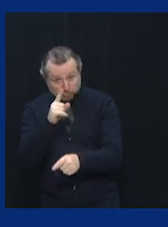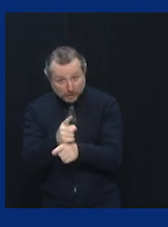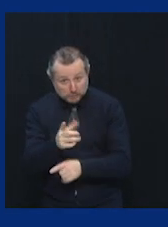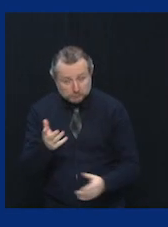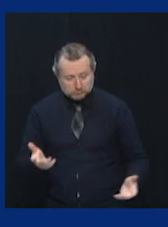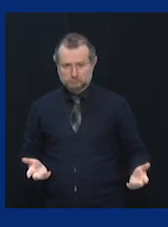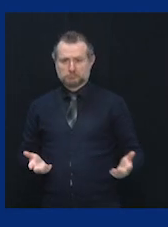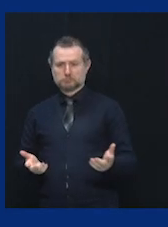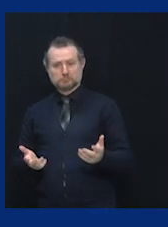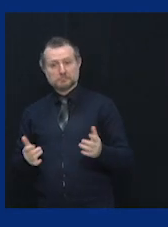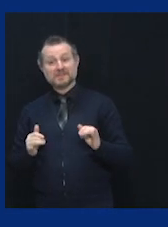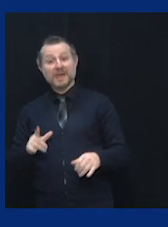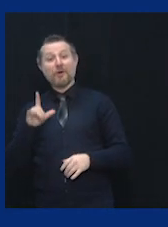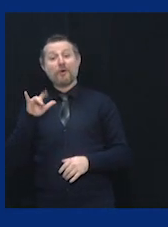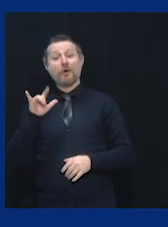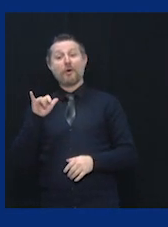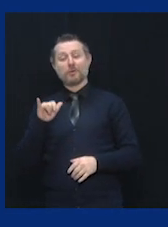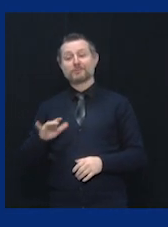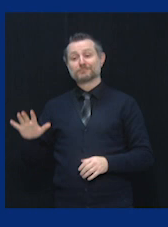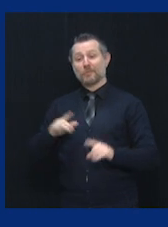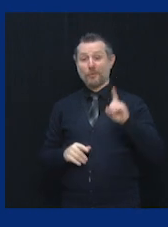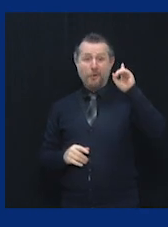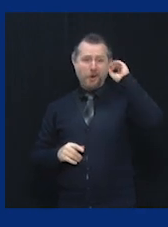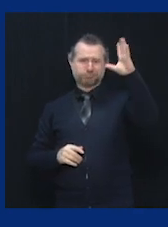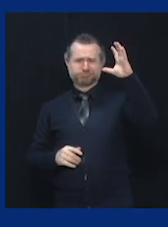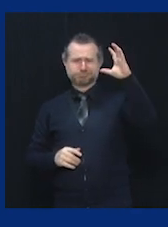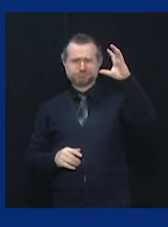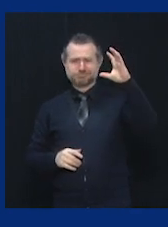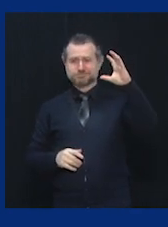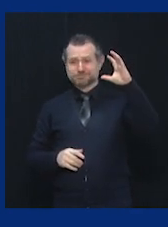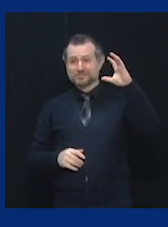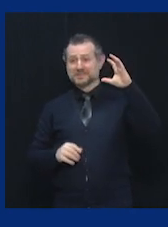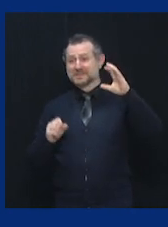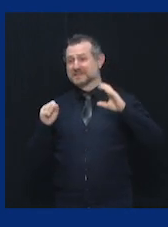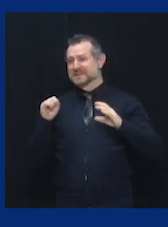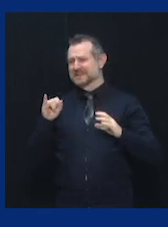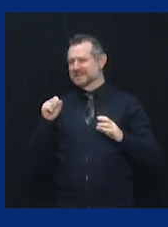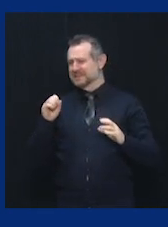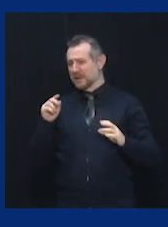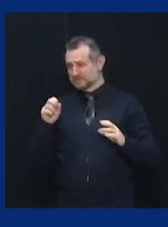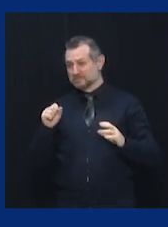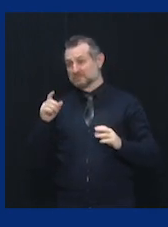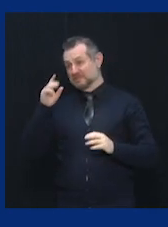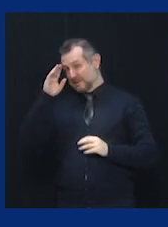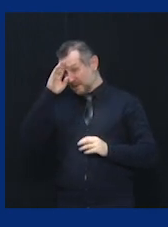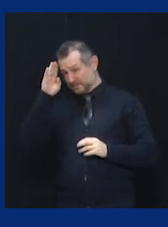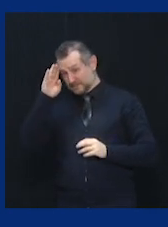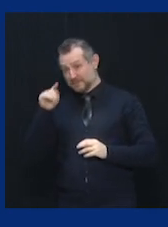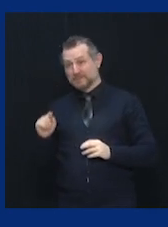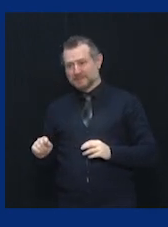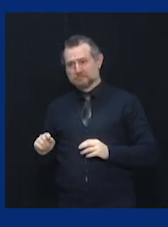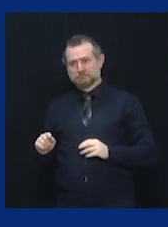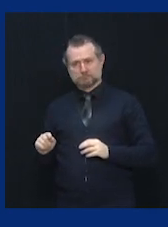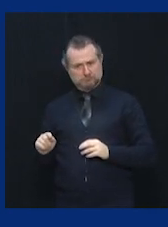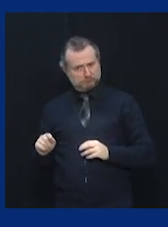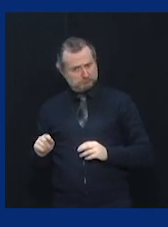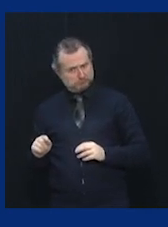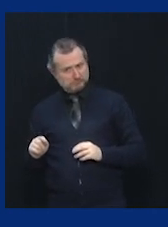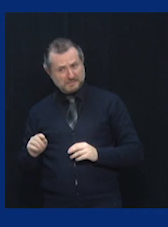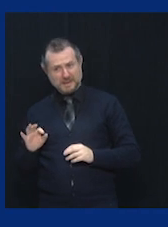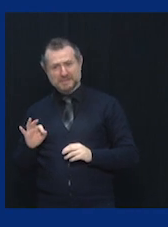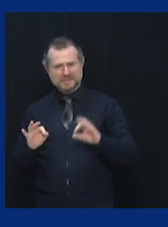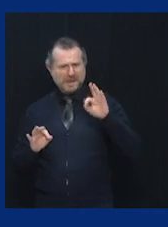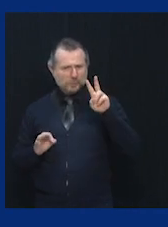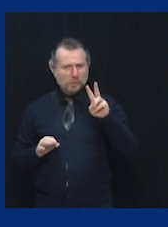Long Island, you go from 100% at Syosset Hospital, 97% Plainview, to 51 St.